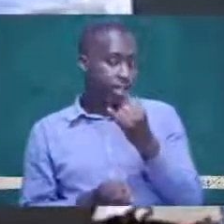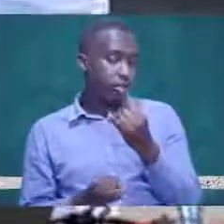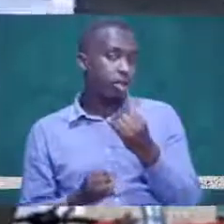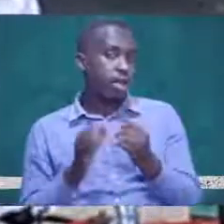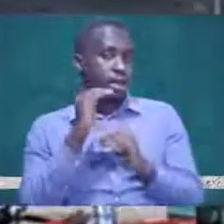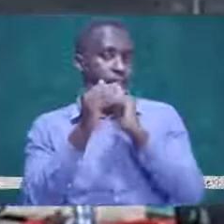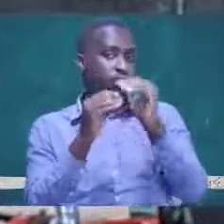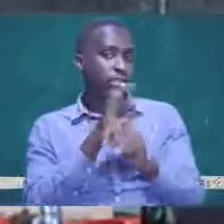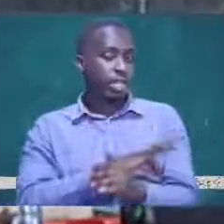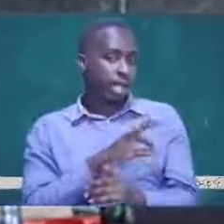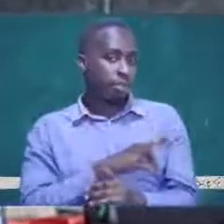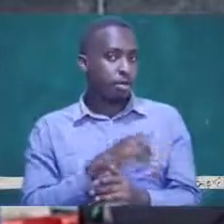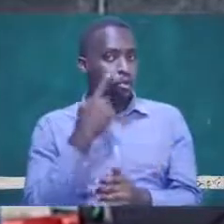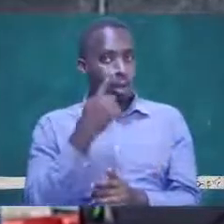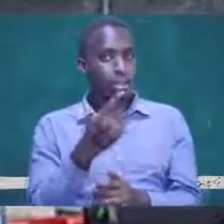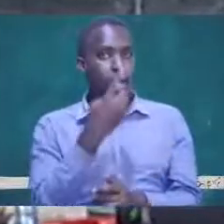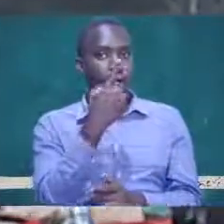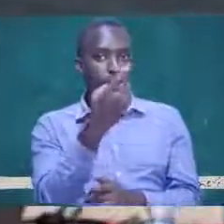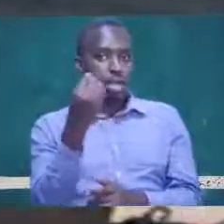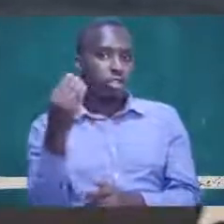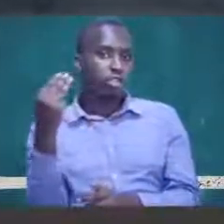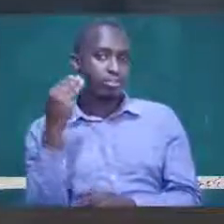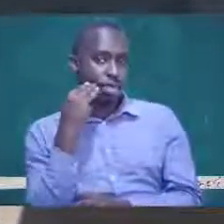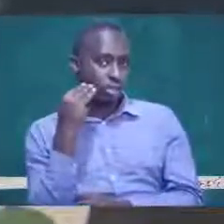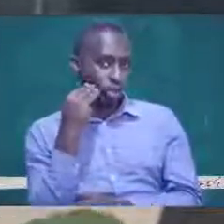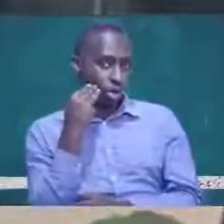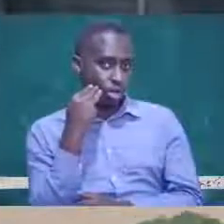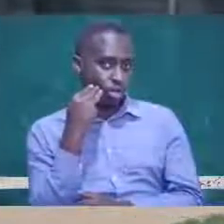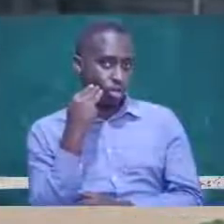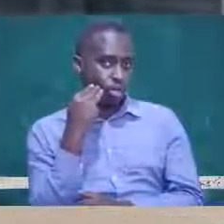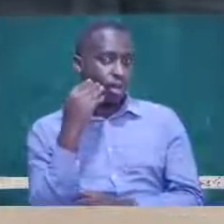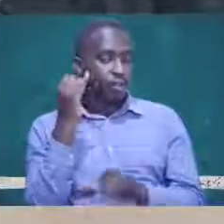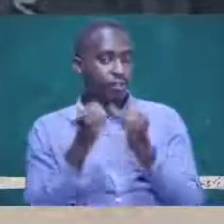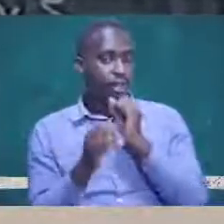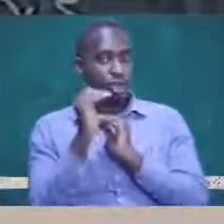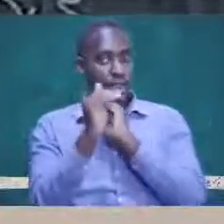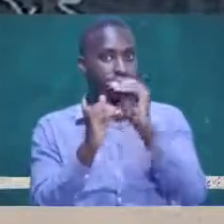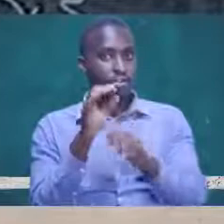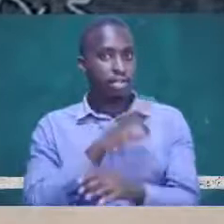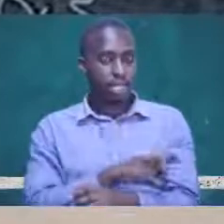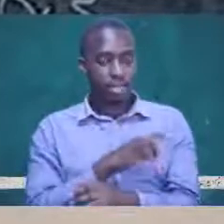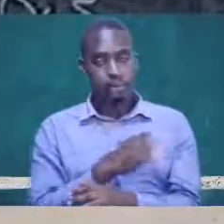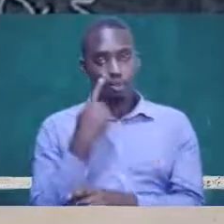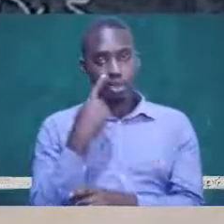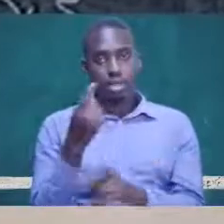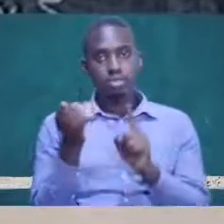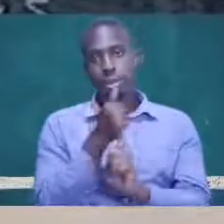question. The final level of income is 100 million. The final level of income is 100